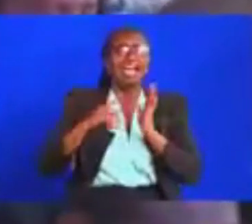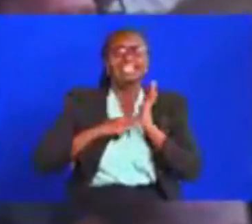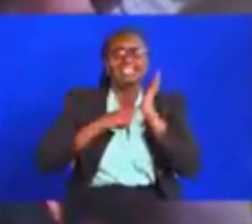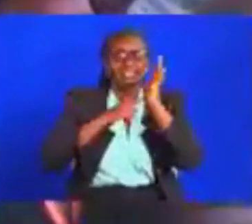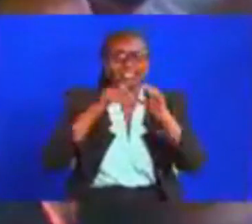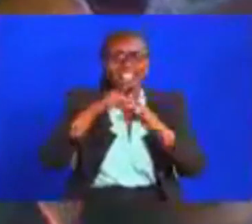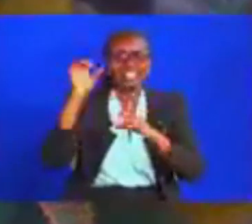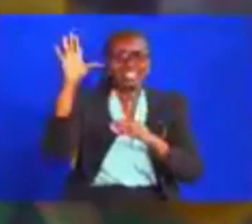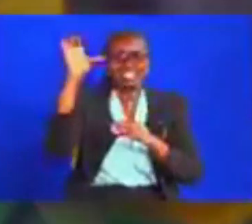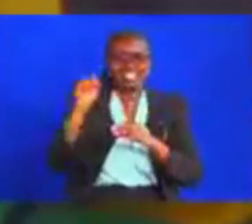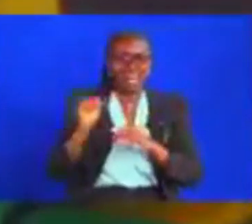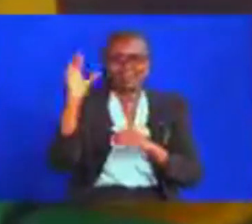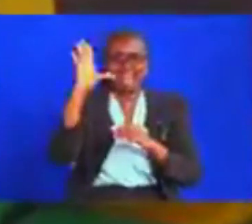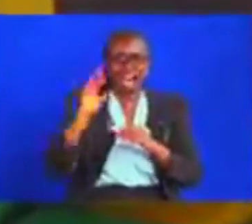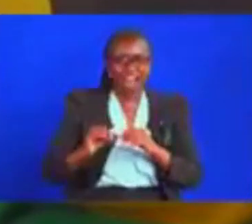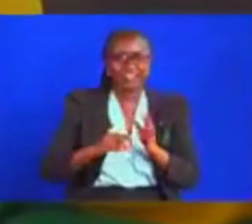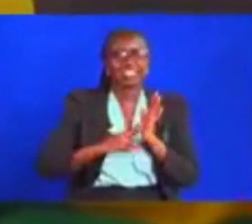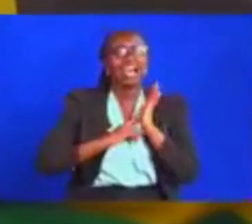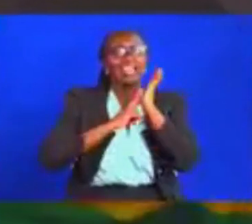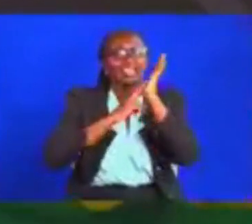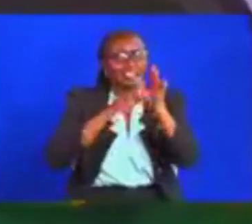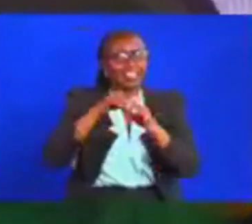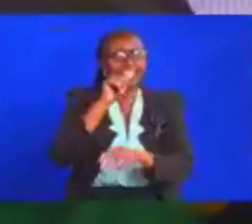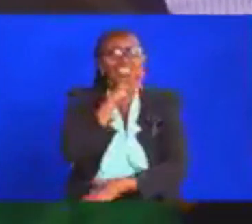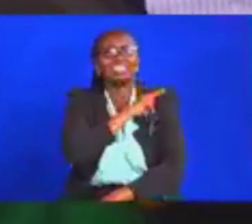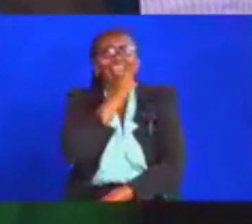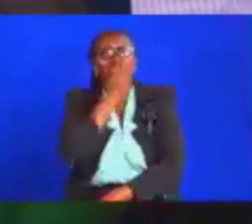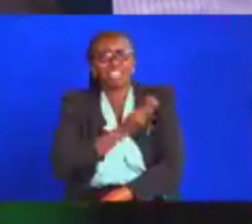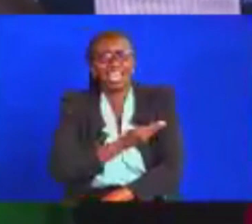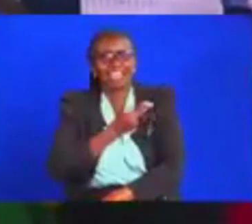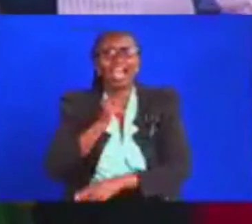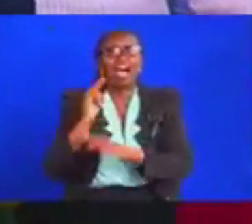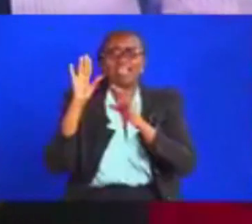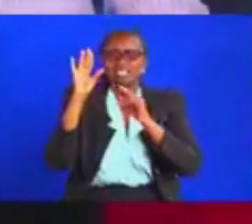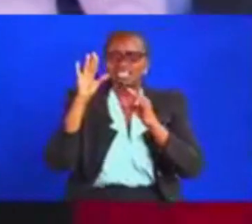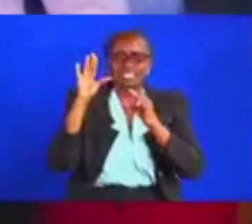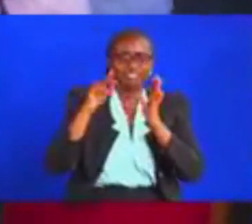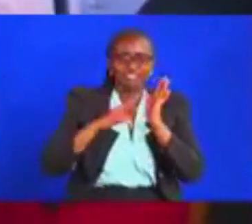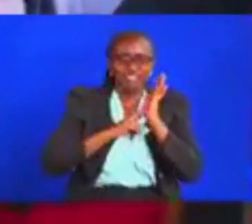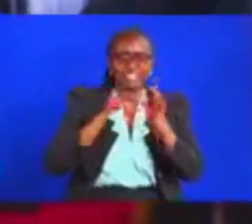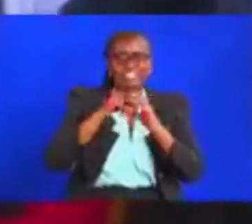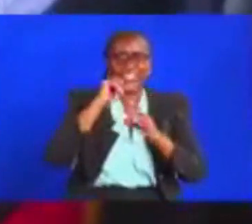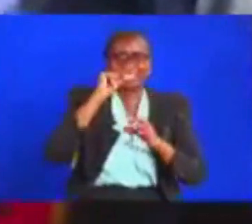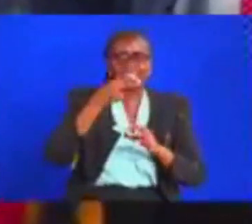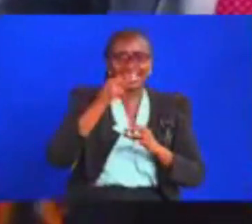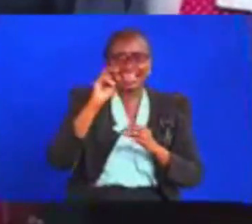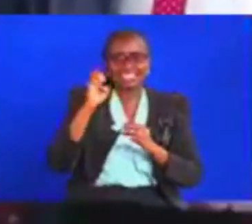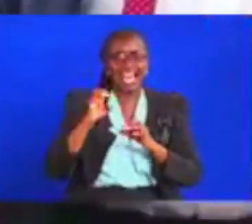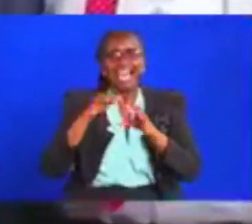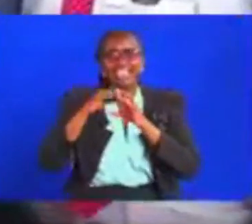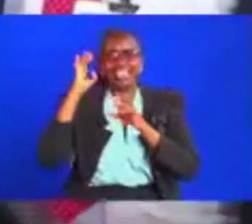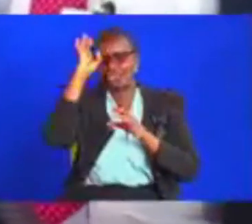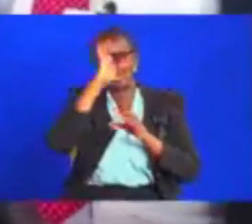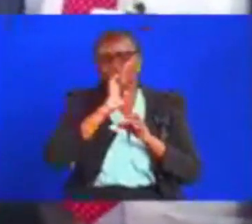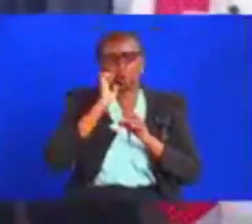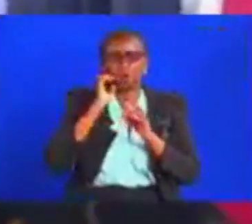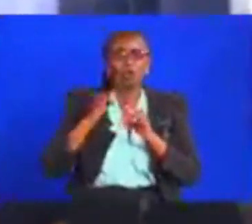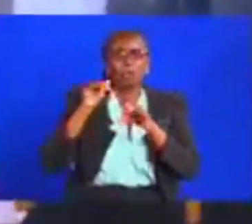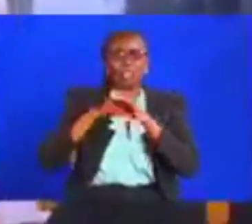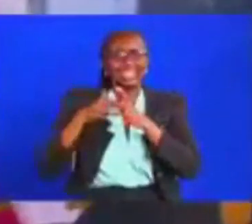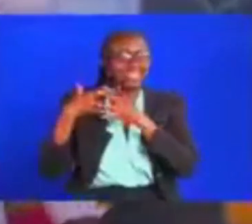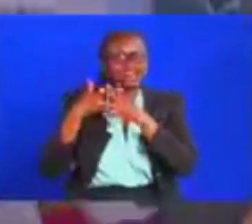Africa, revealed in Nigeria, revealed in Ghana, revealed in Europe, revealed in America.